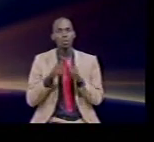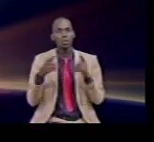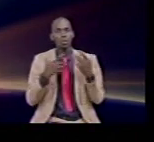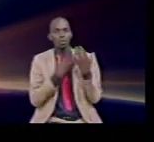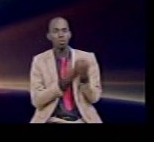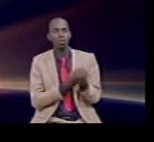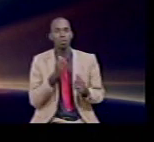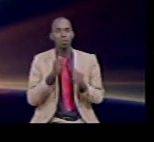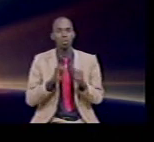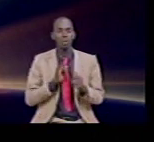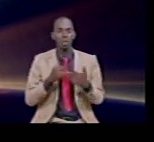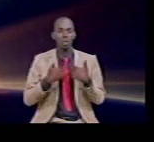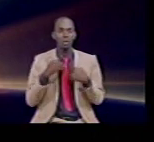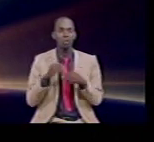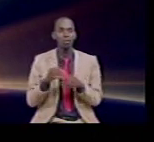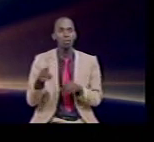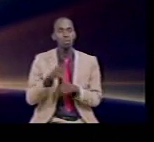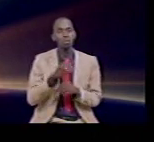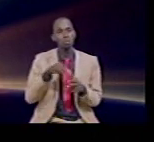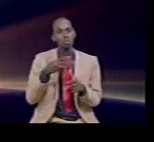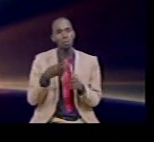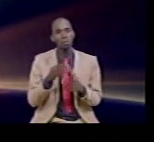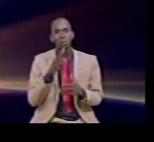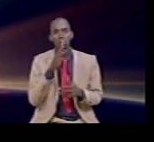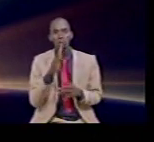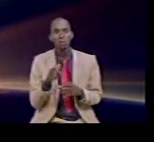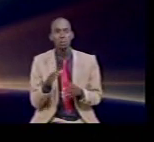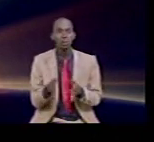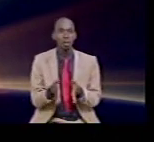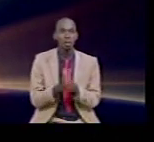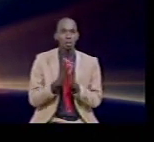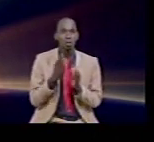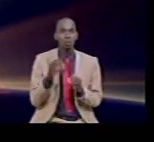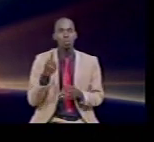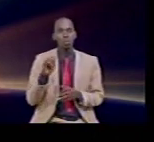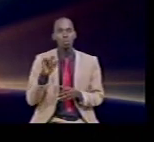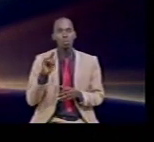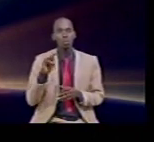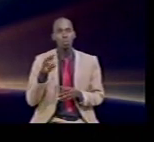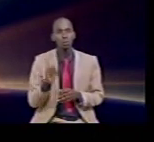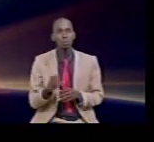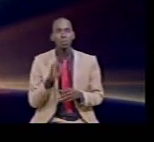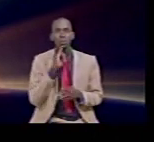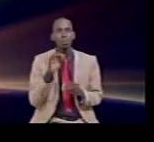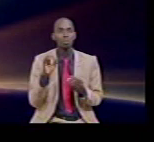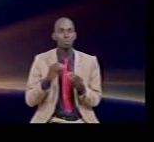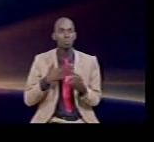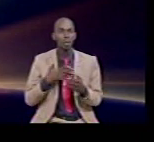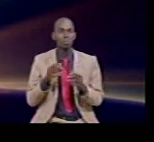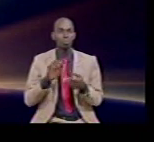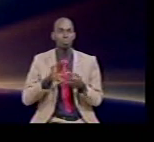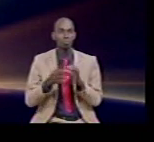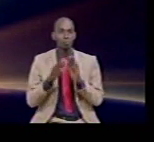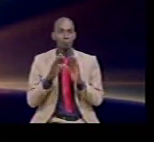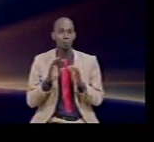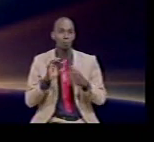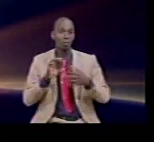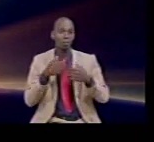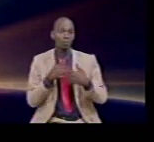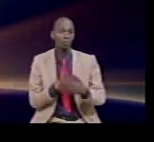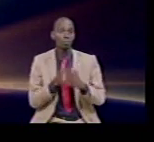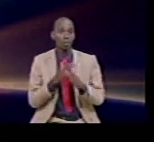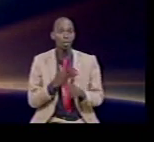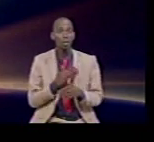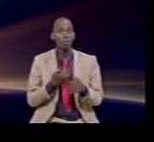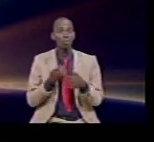in you. Whether any do inquire of Titus, he is my partner and fellow helper concerning you, or our